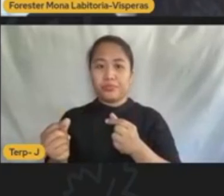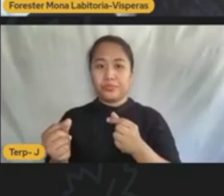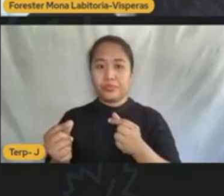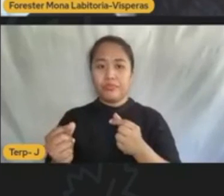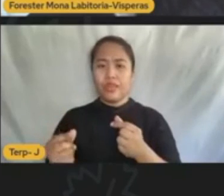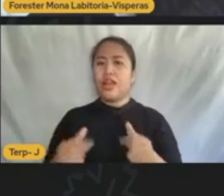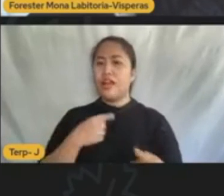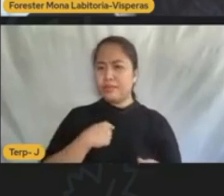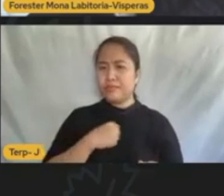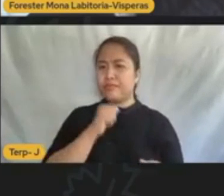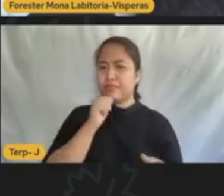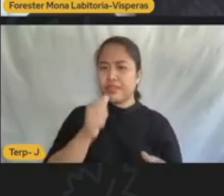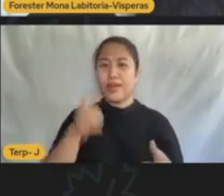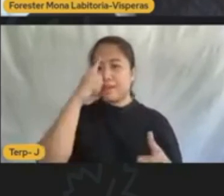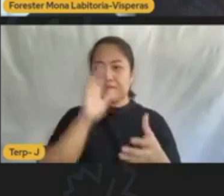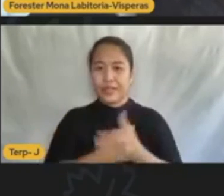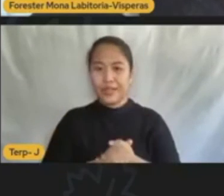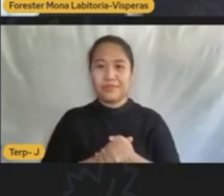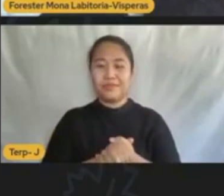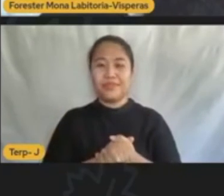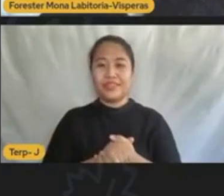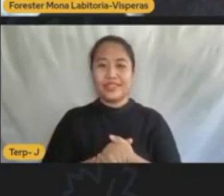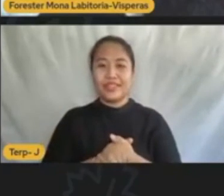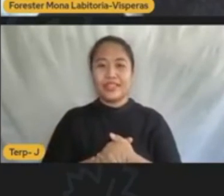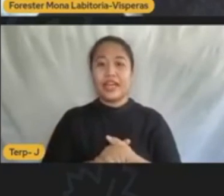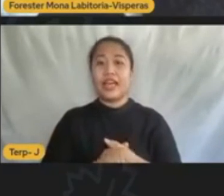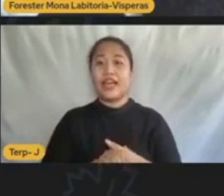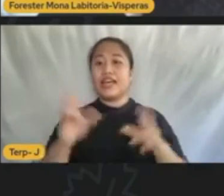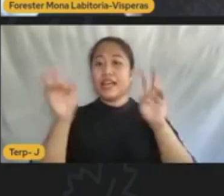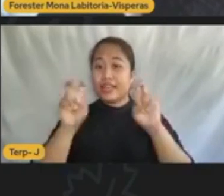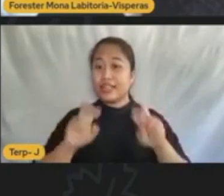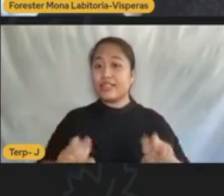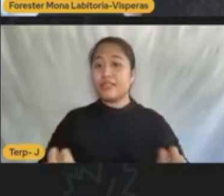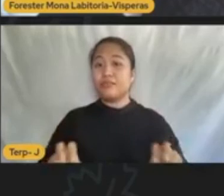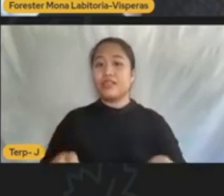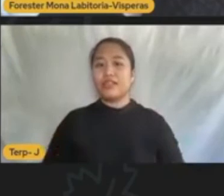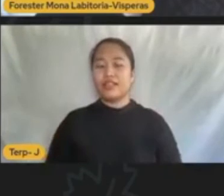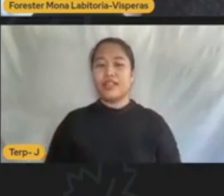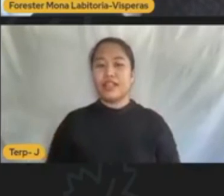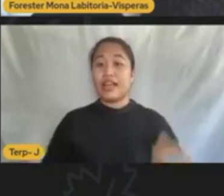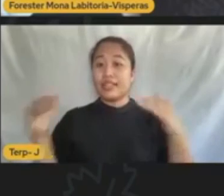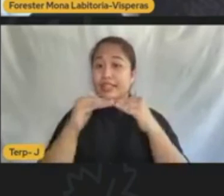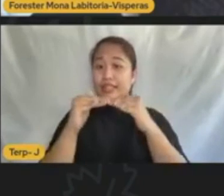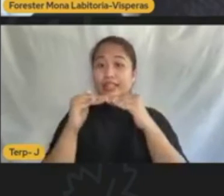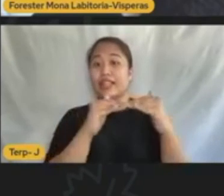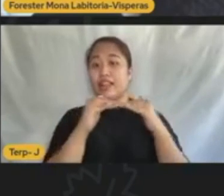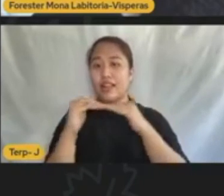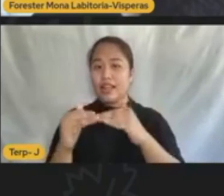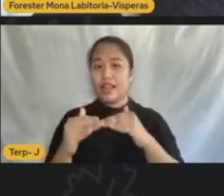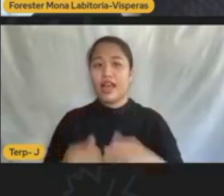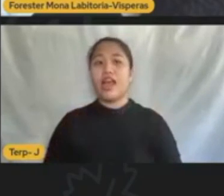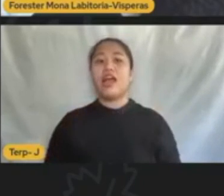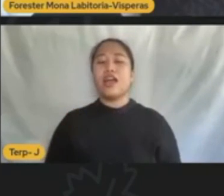Moms, would you agree with me? So it's finding Yes, your Doc. child's place in the